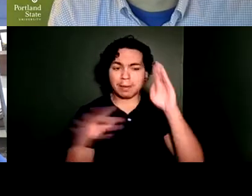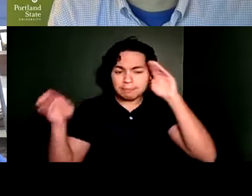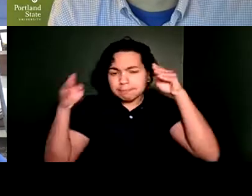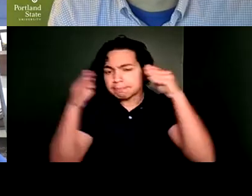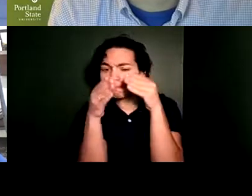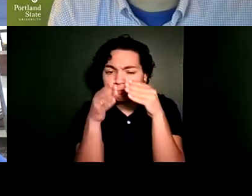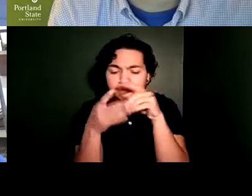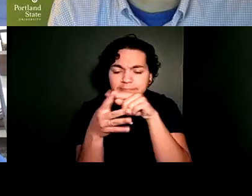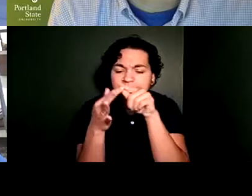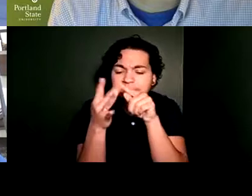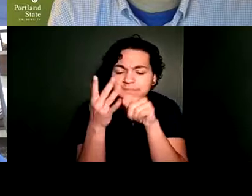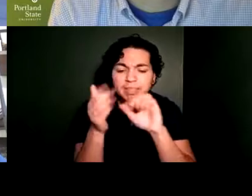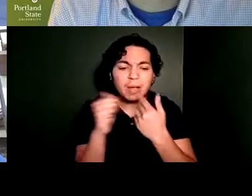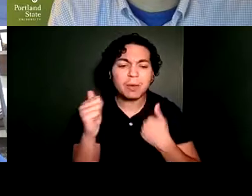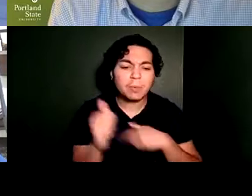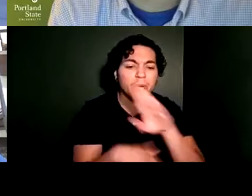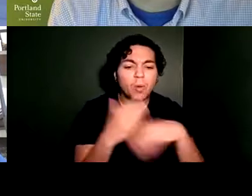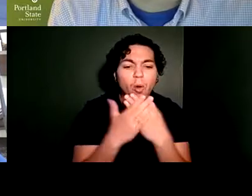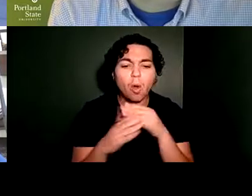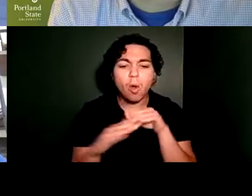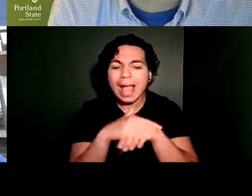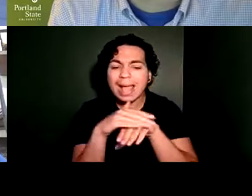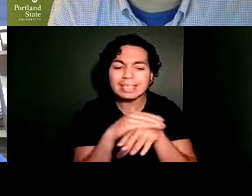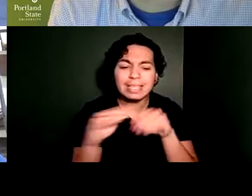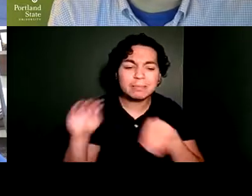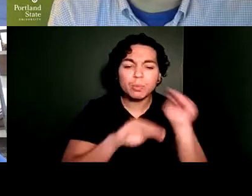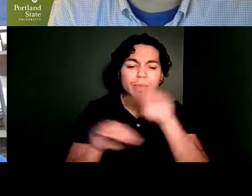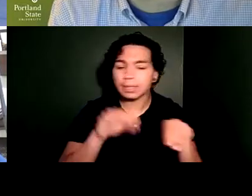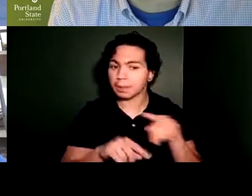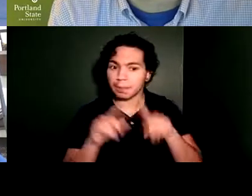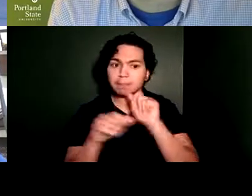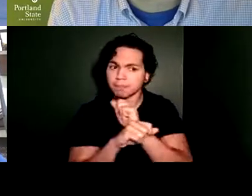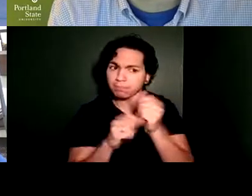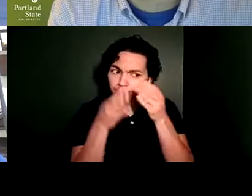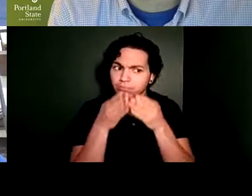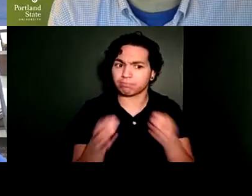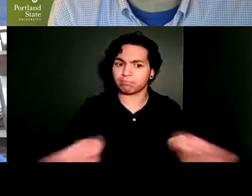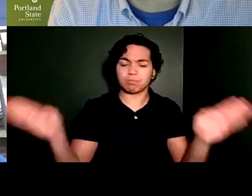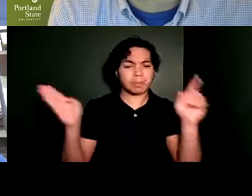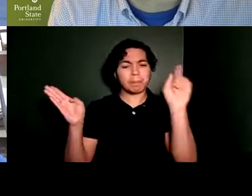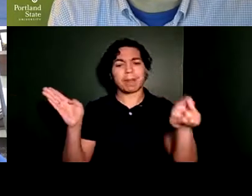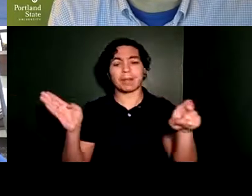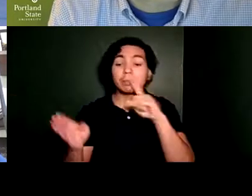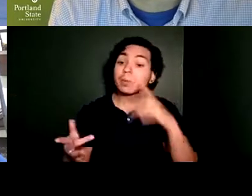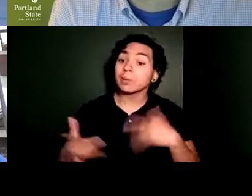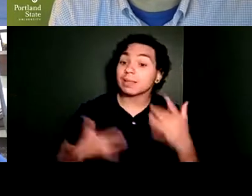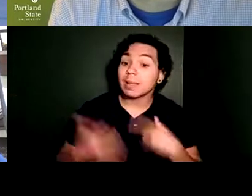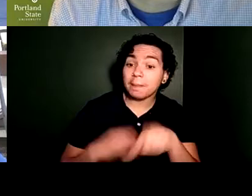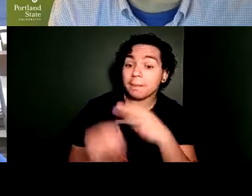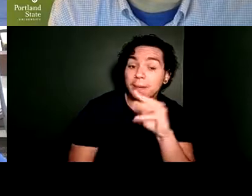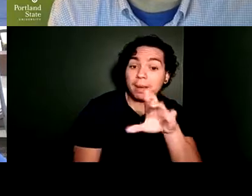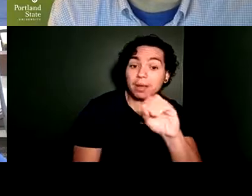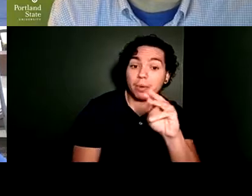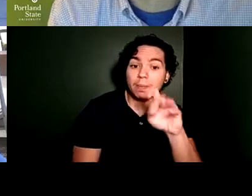how we all can get around. And I really, you know, I think what is exciting about micromobility is that it's this recognition that all of